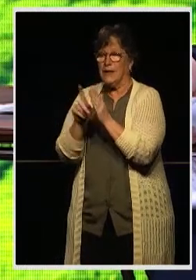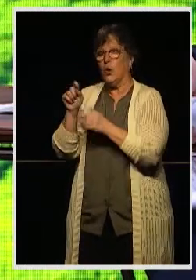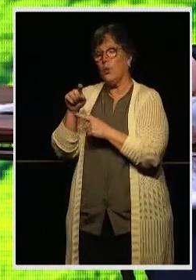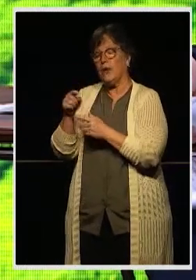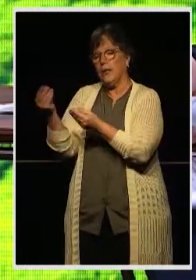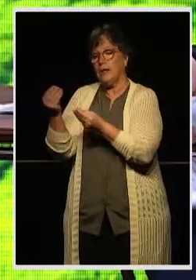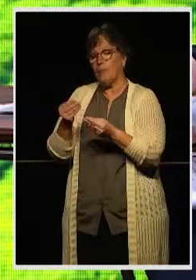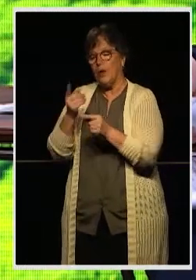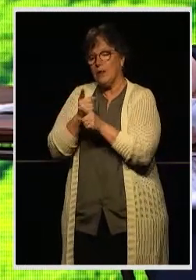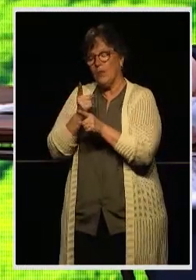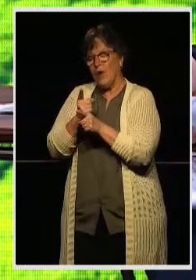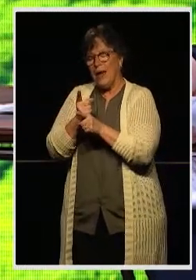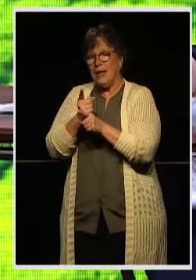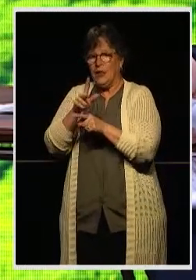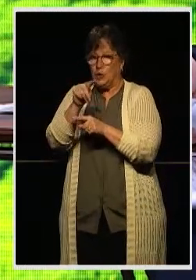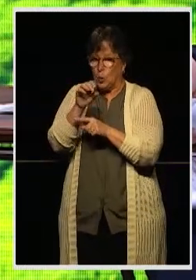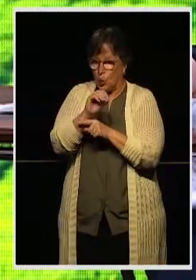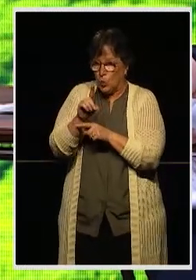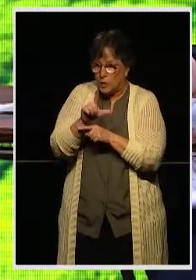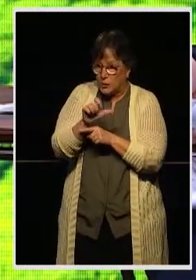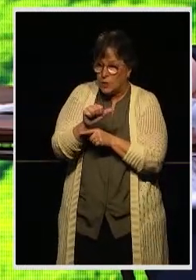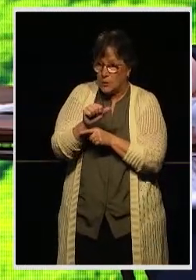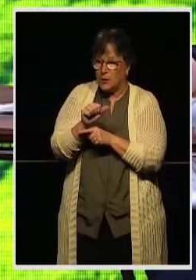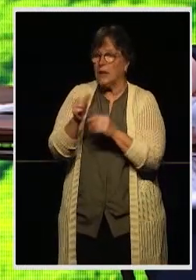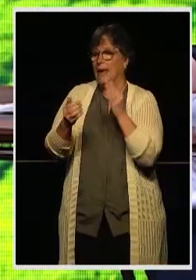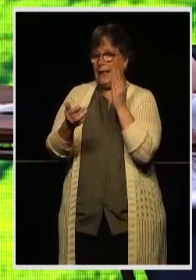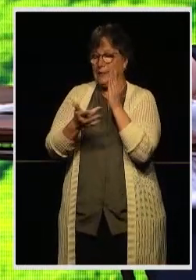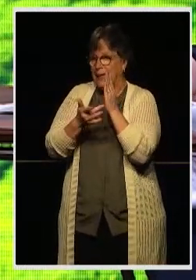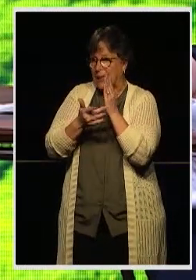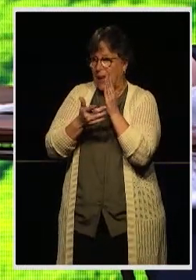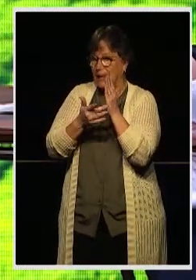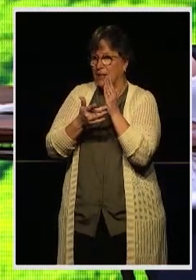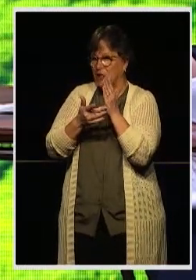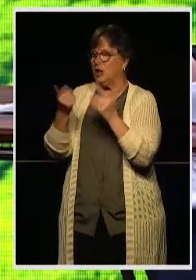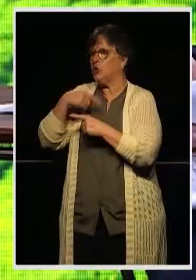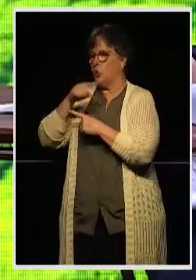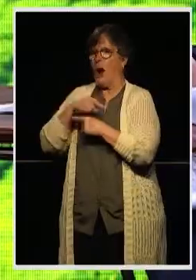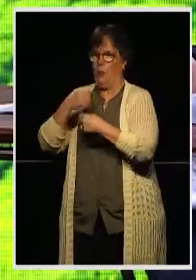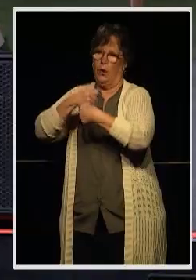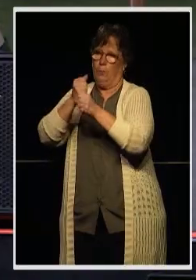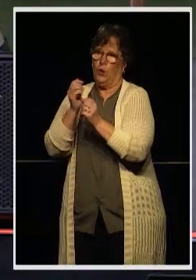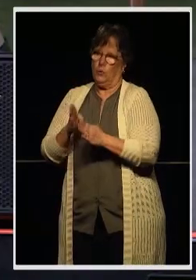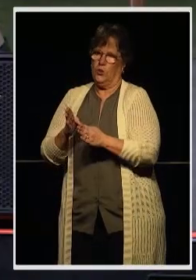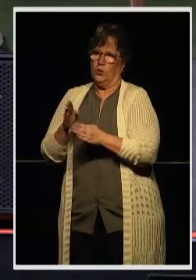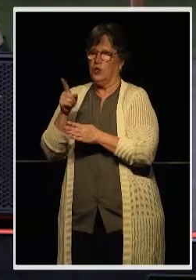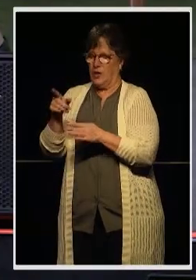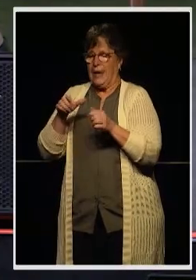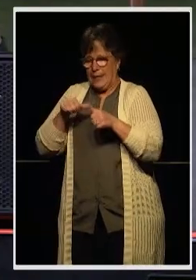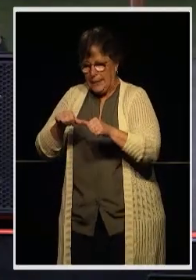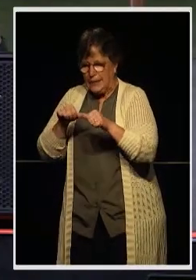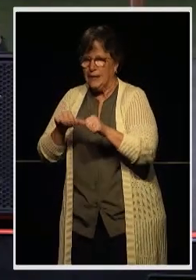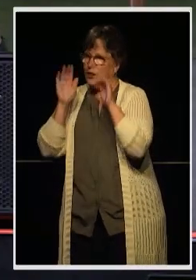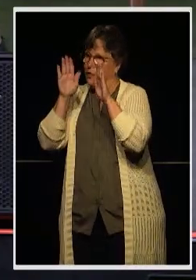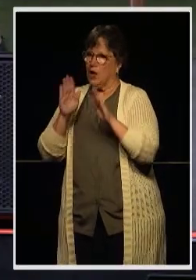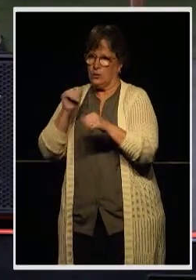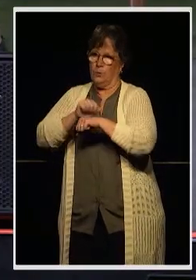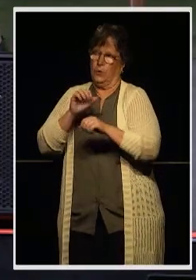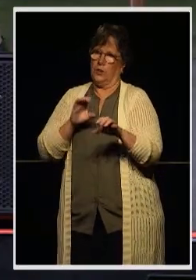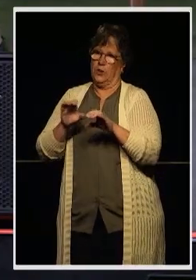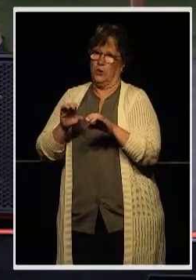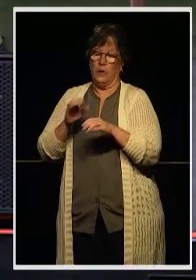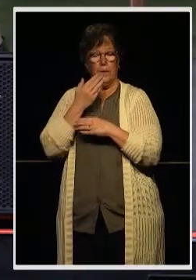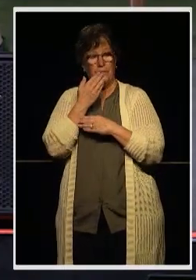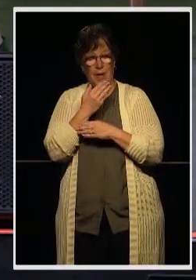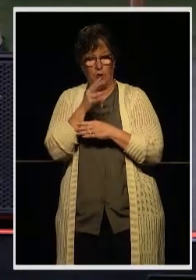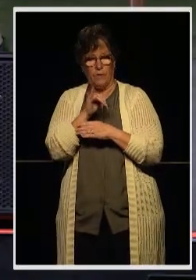right tools and technologies to our growers and producers so they can do the awesome work they're doing. Thank you for that. And so there's methane,